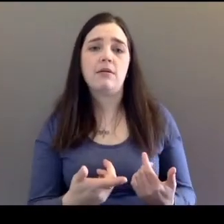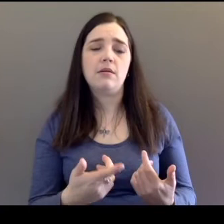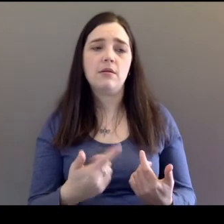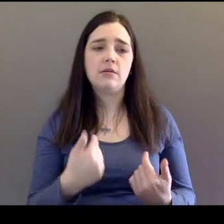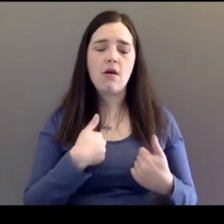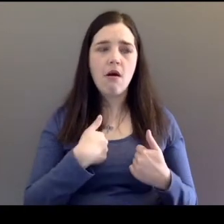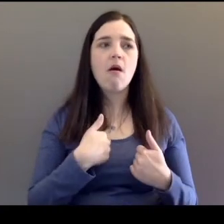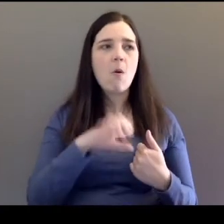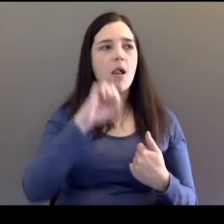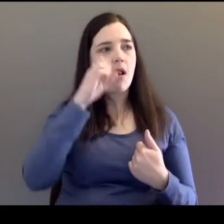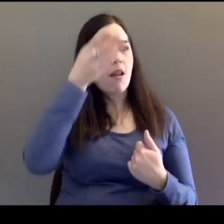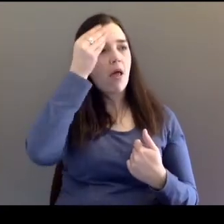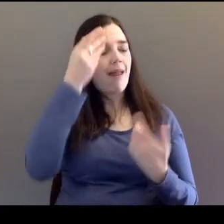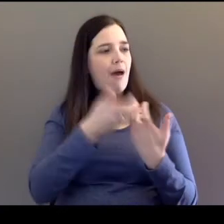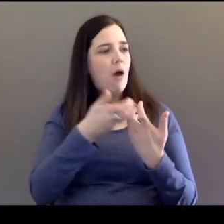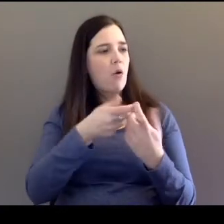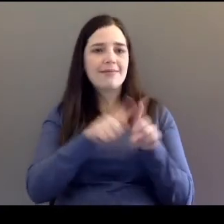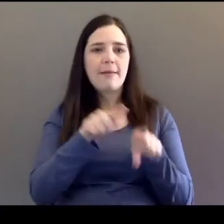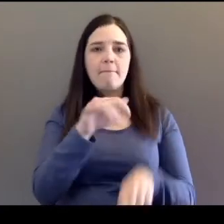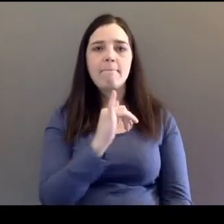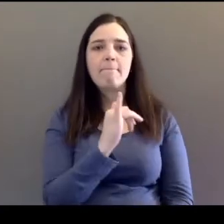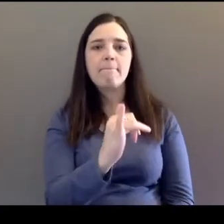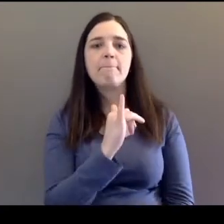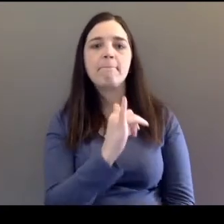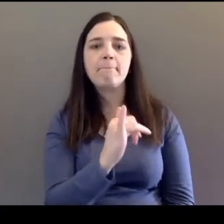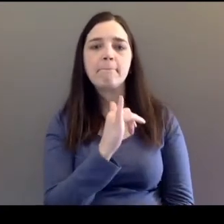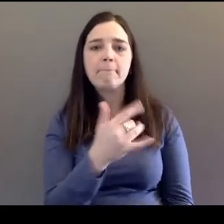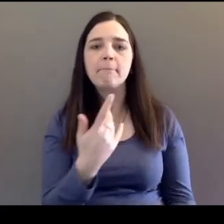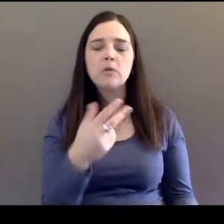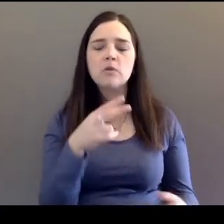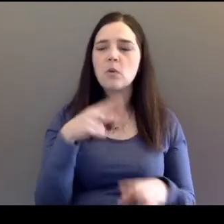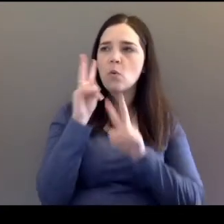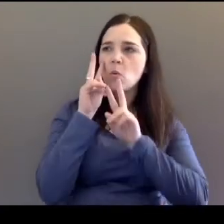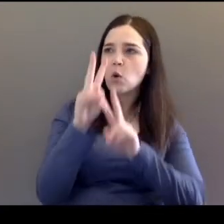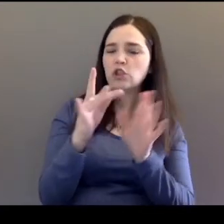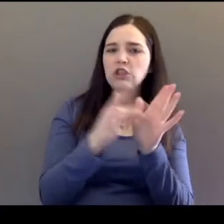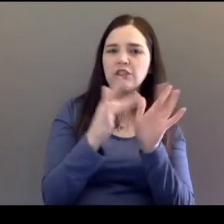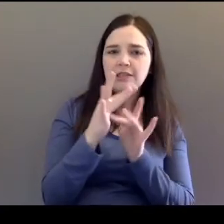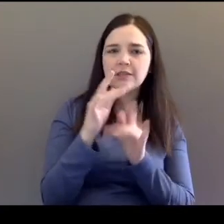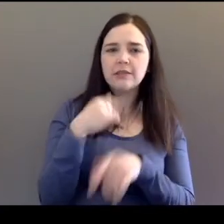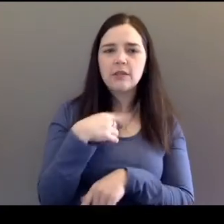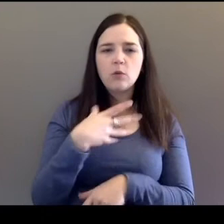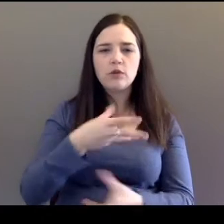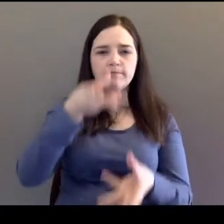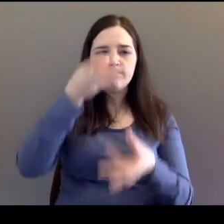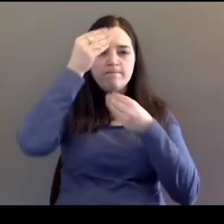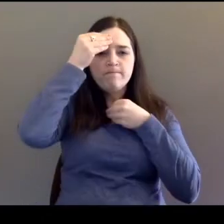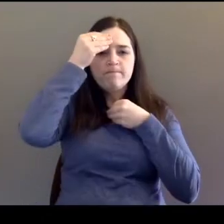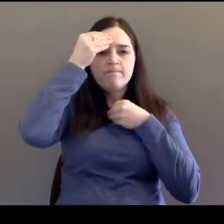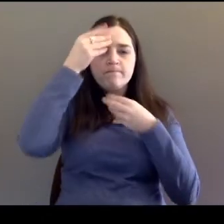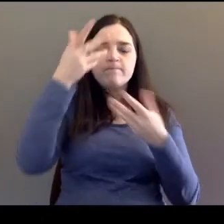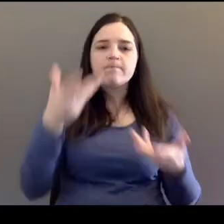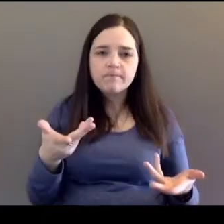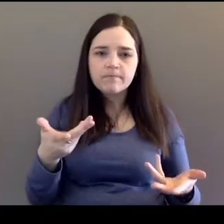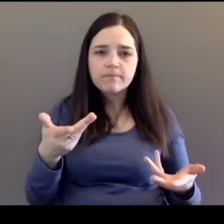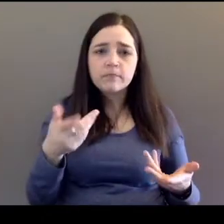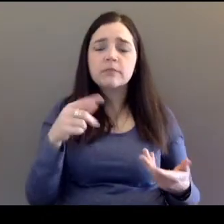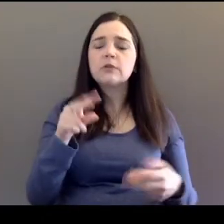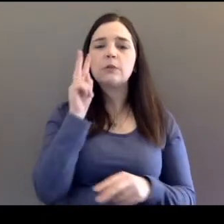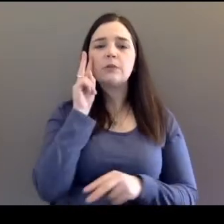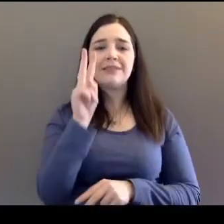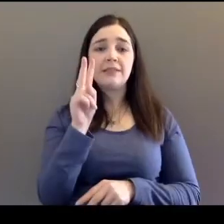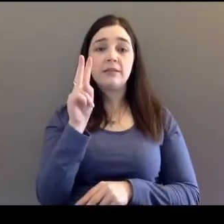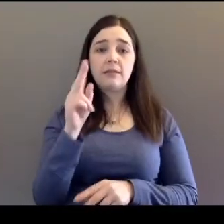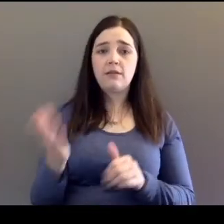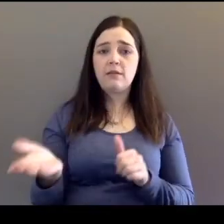did. So here were these students of the rabbi watching Jesus, that they might do what he did. And what did they see? We're told at the